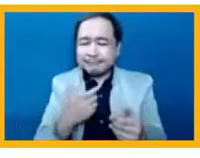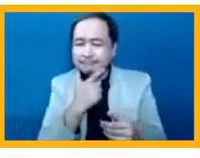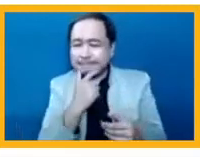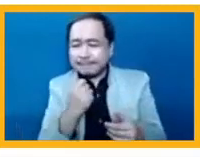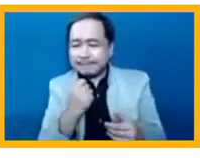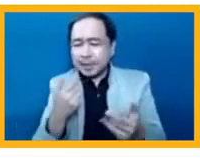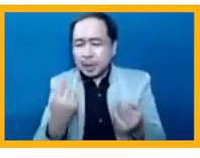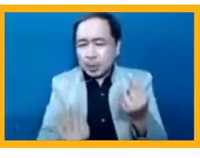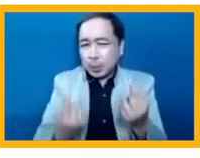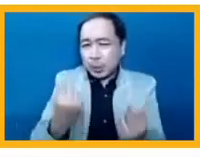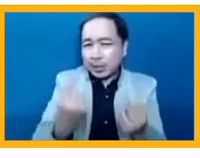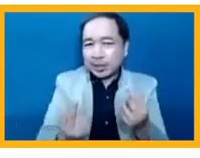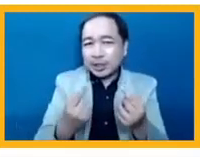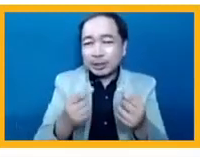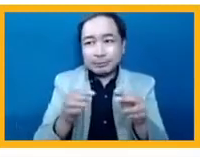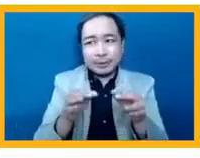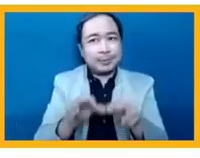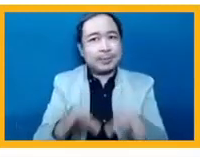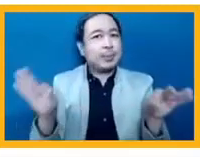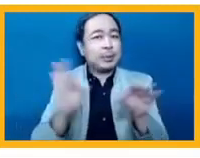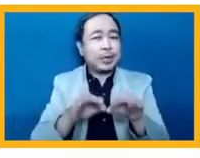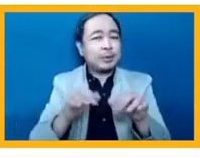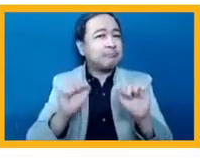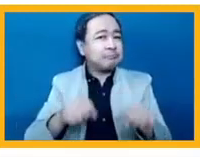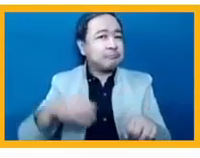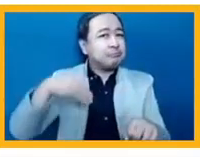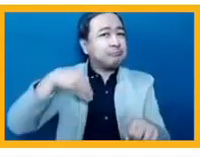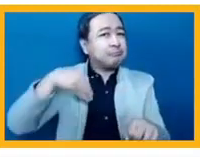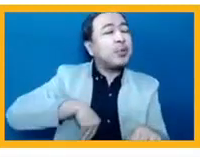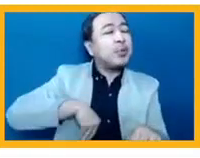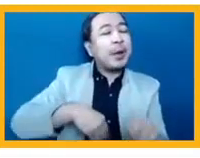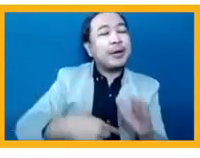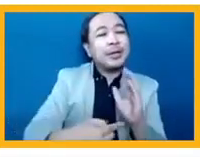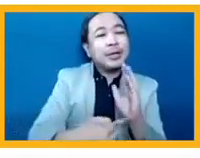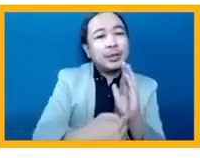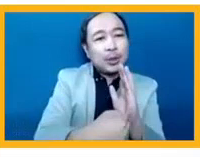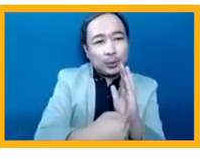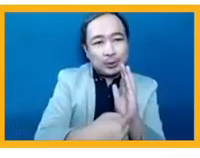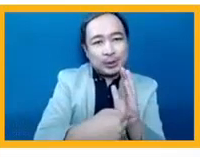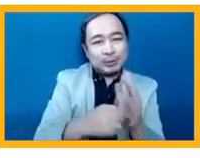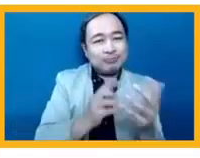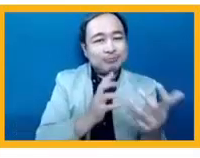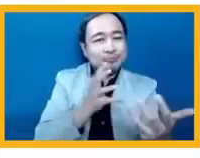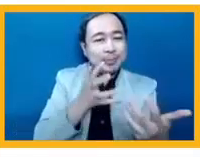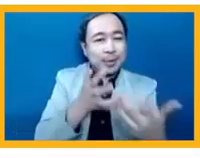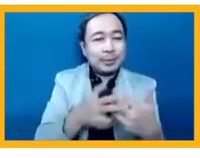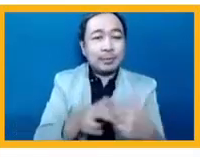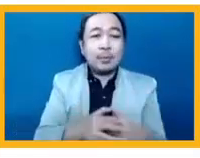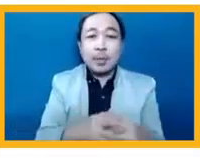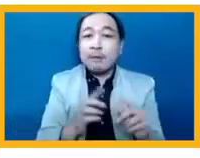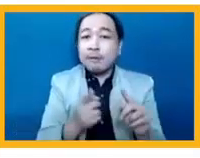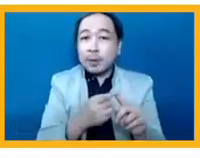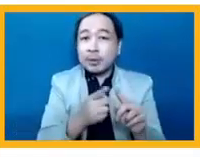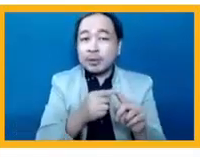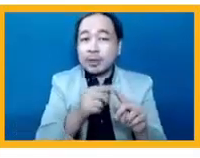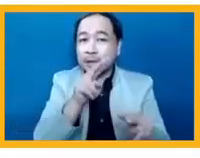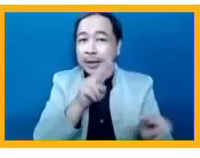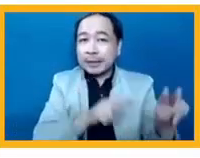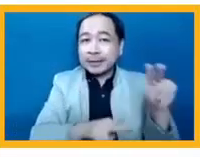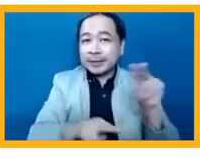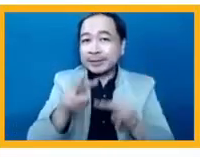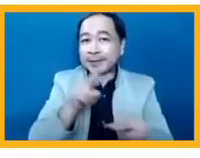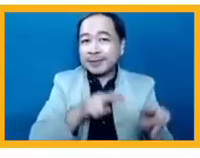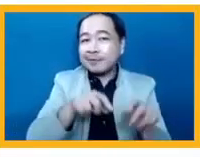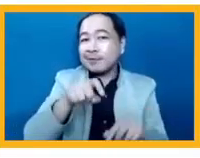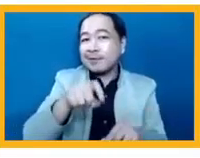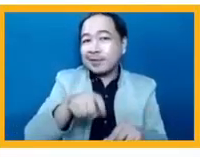to procure. A few factors are at play here. First, an assessment of the needs of the system, understanding the context